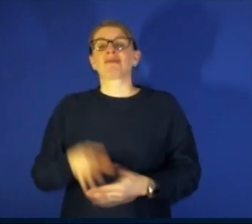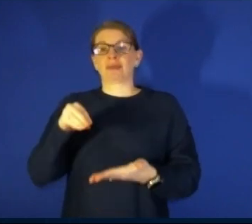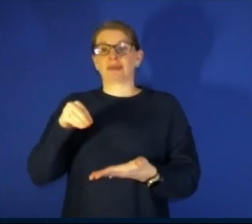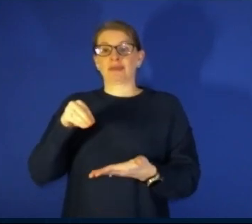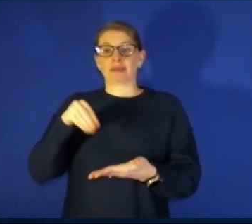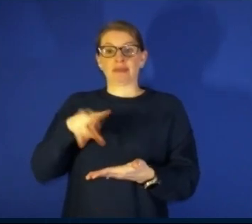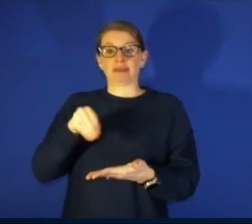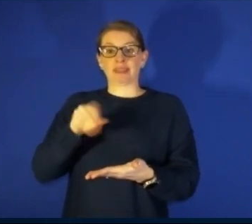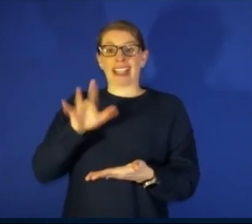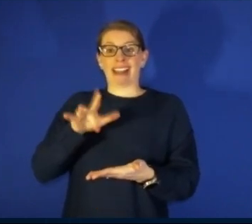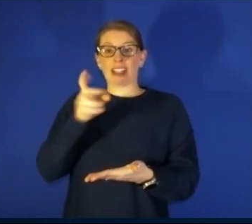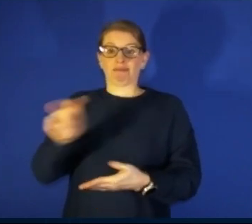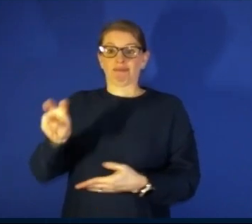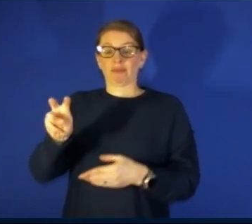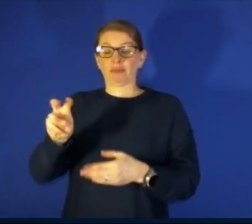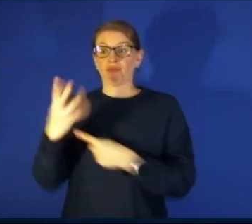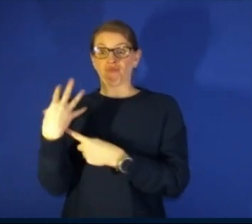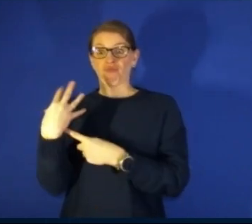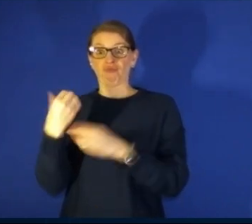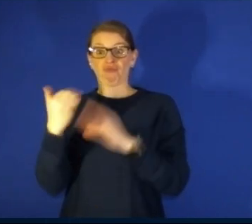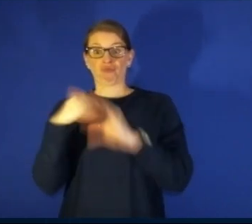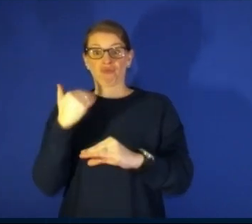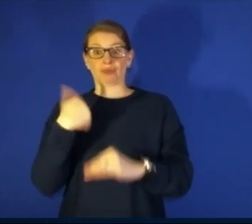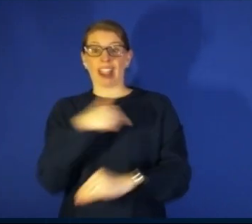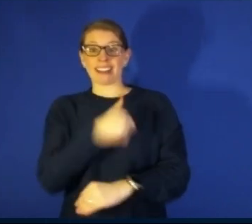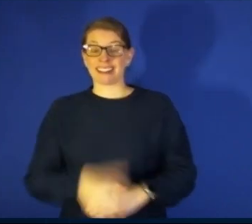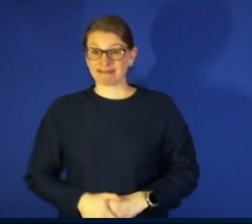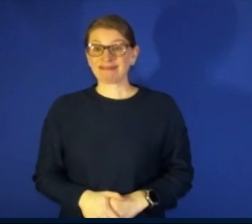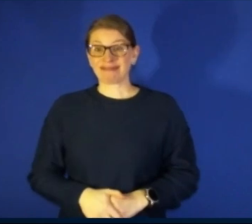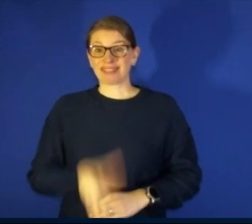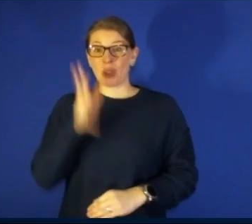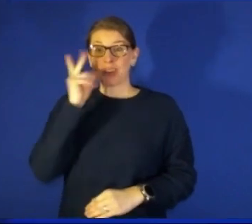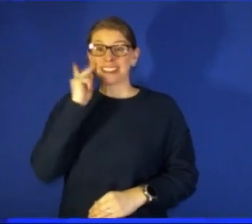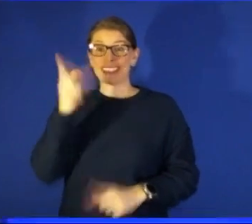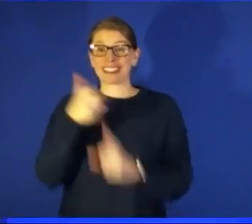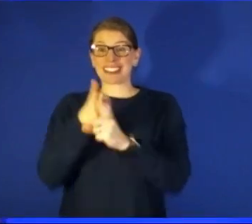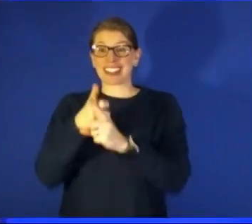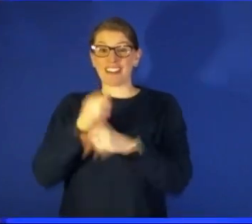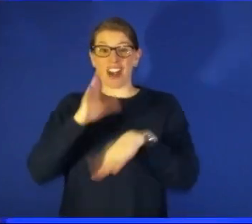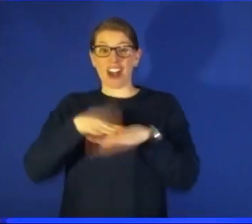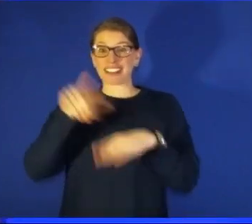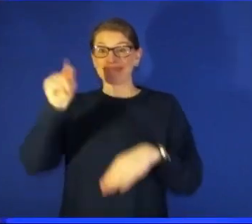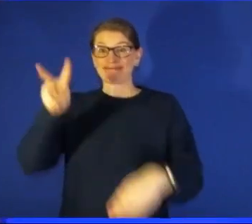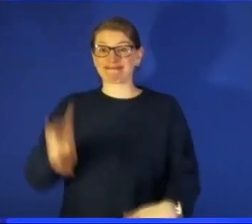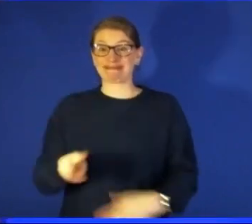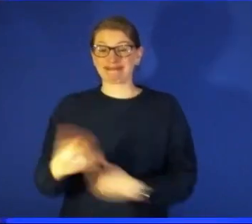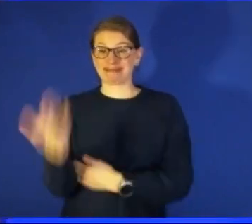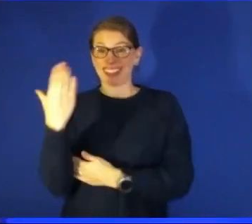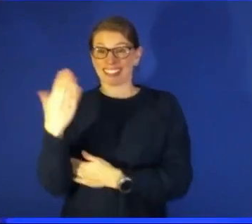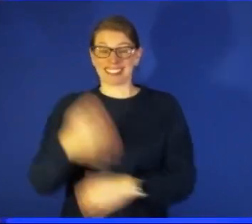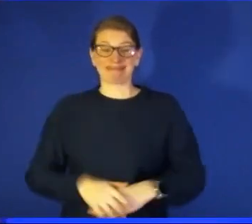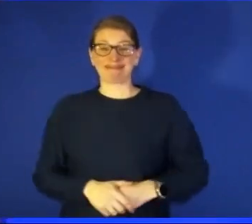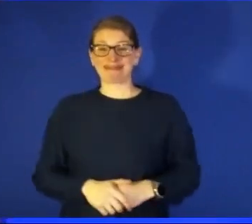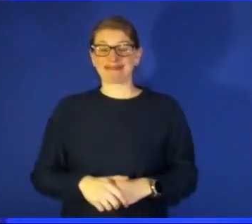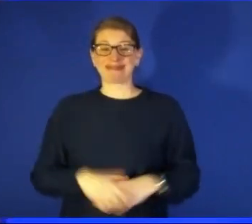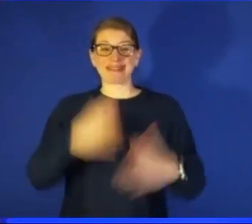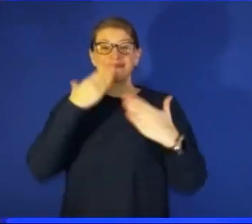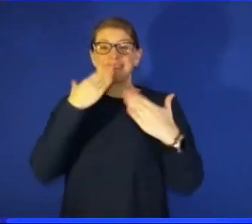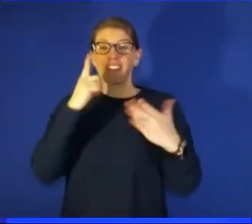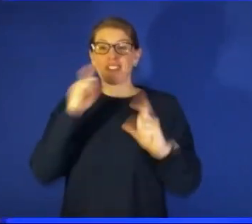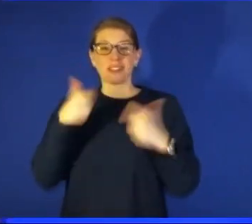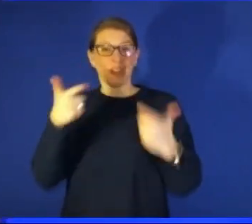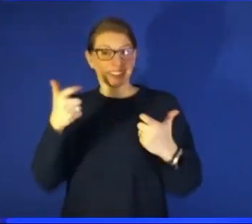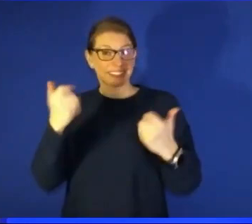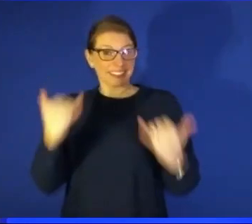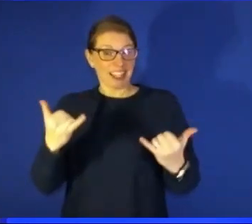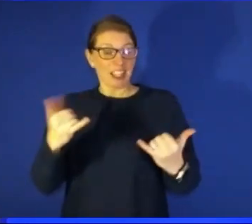to the email. Make a video, send it to us. So you'll see yourself on the Morning Medical Update. So we can't wait to see you, and thank you so much for being with us today. Don't